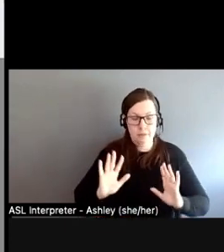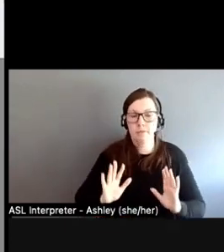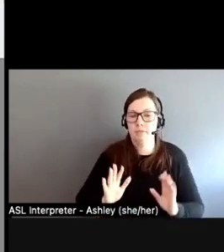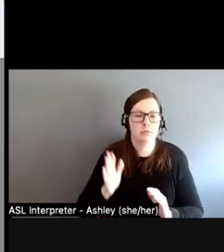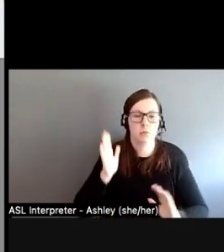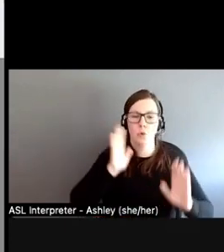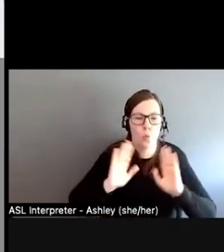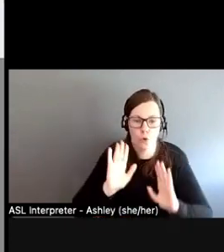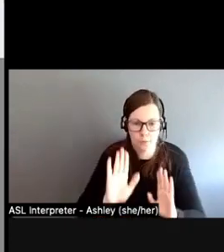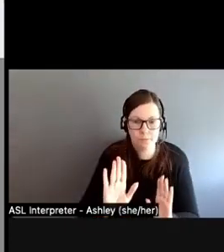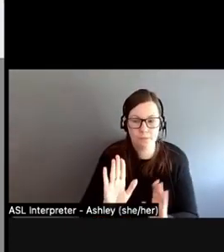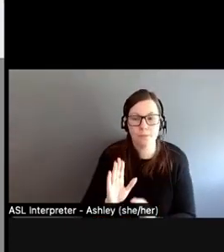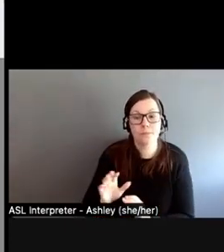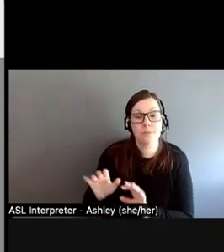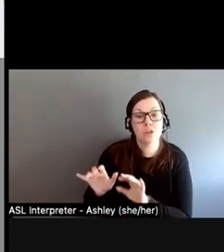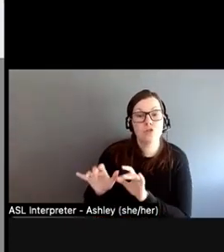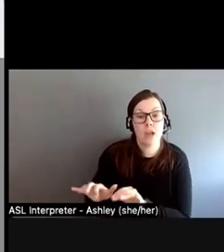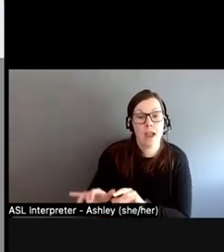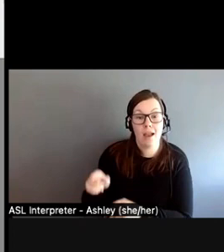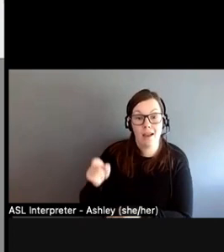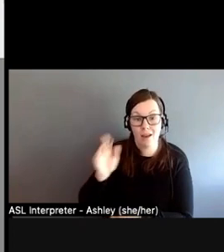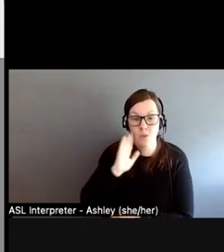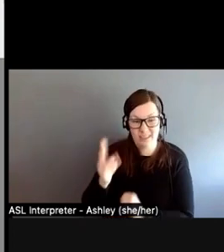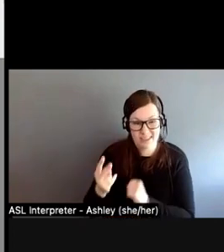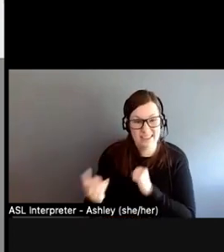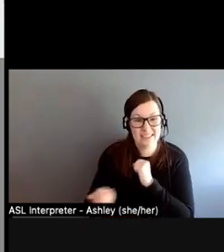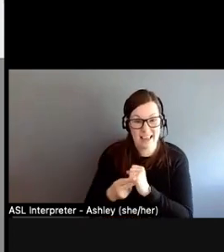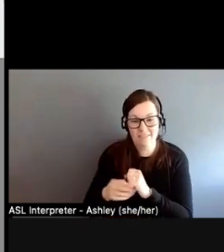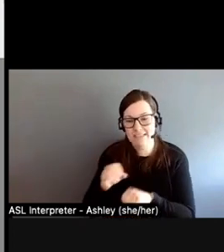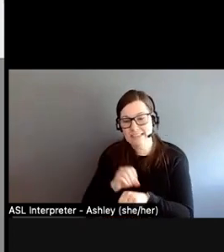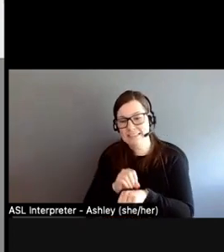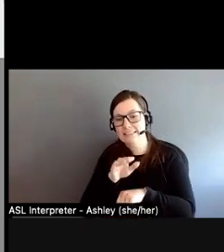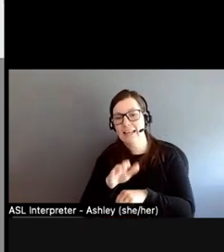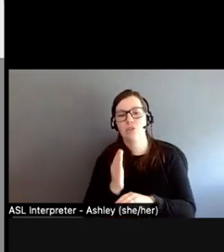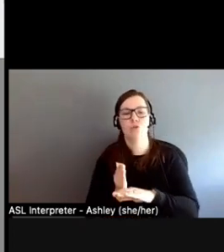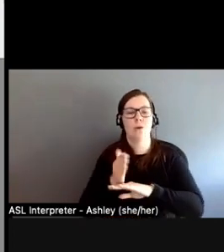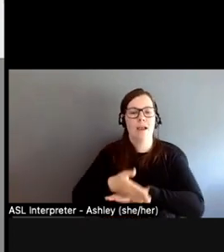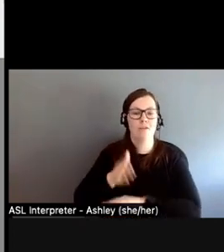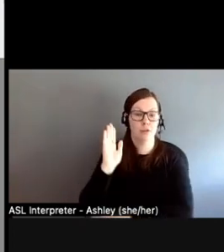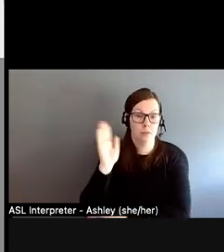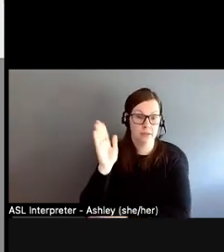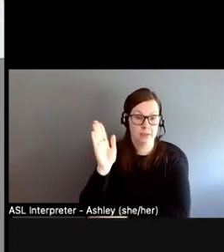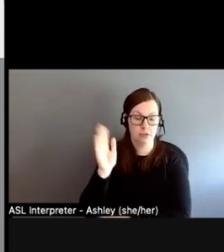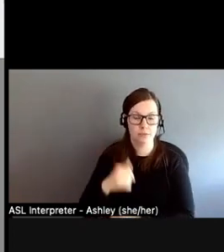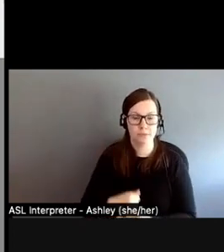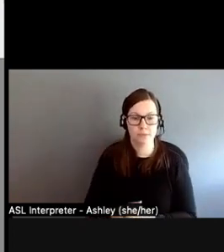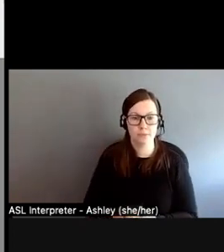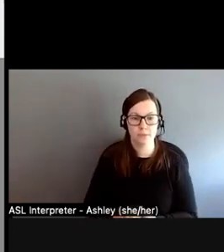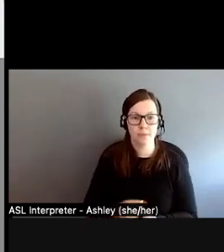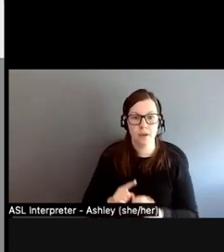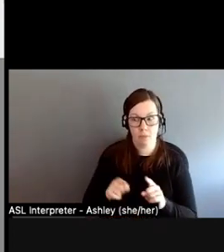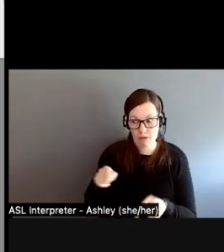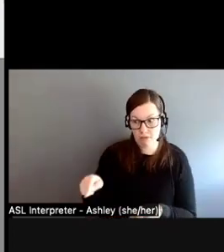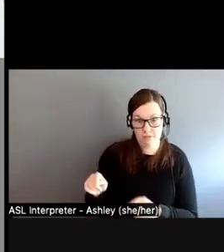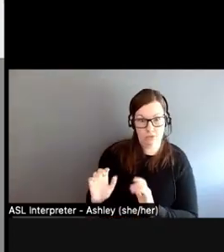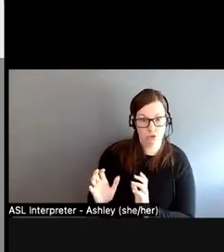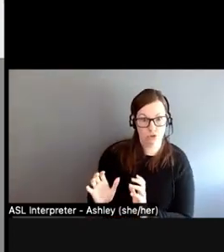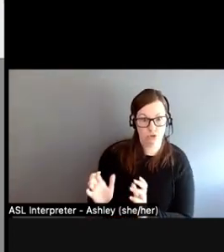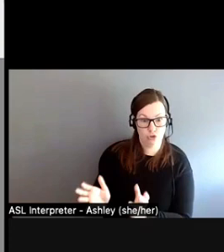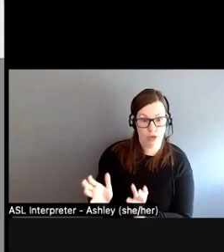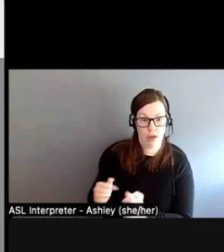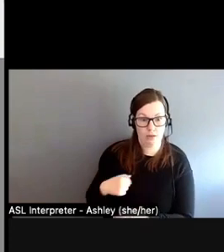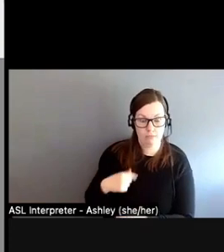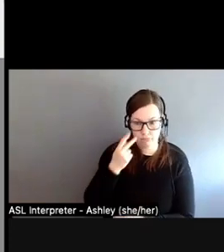you after the presentation. But there was an interesting little conversation about YouTube channels and learner agency